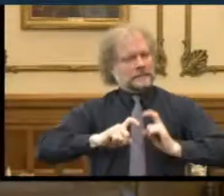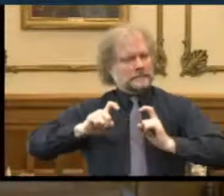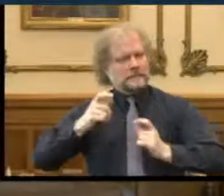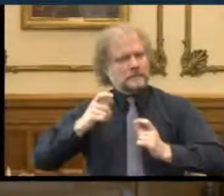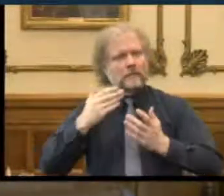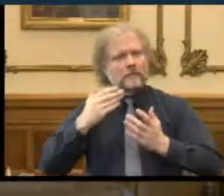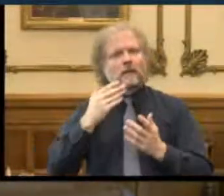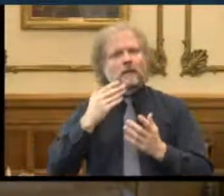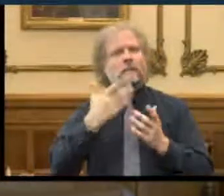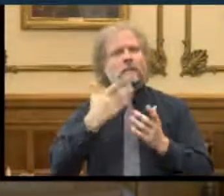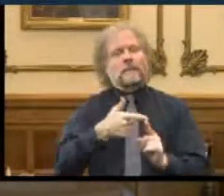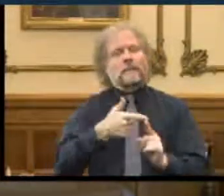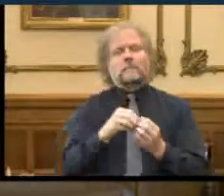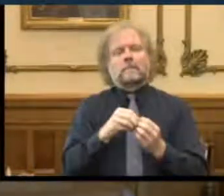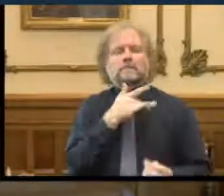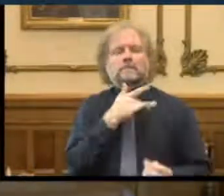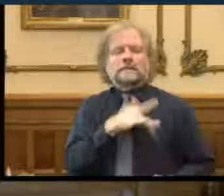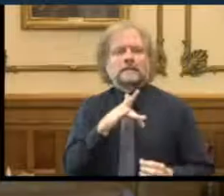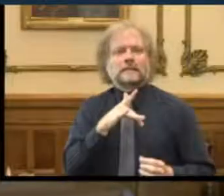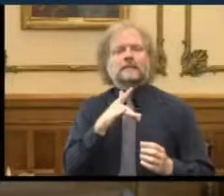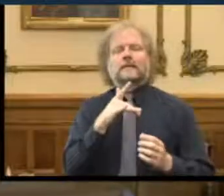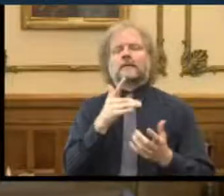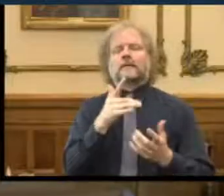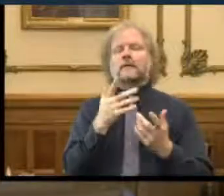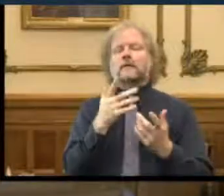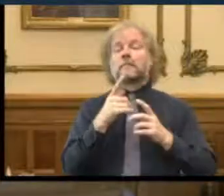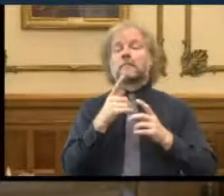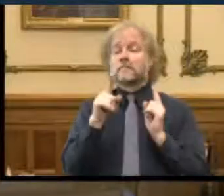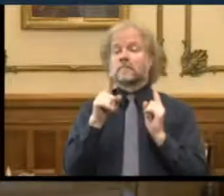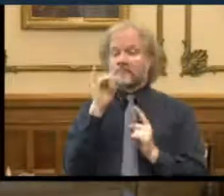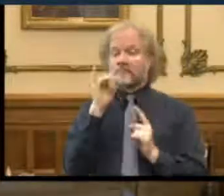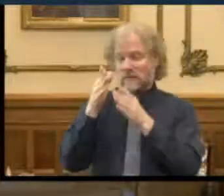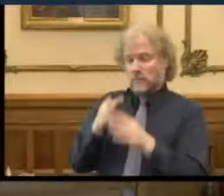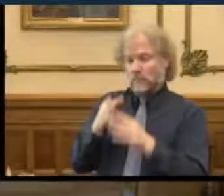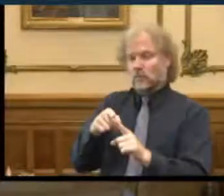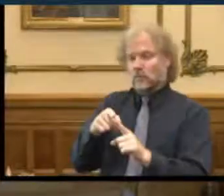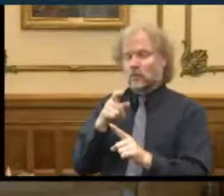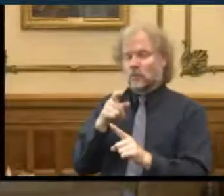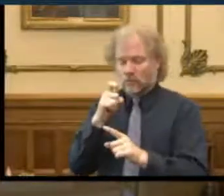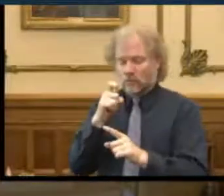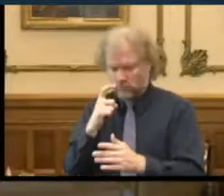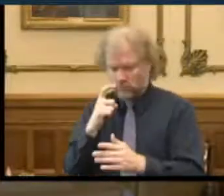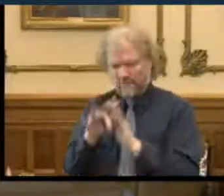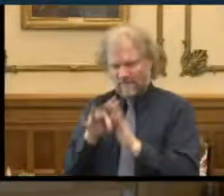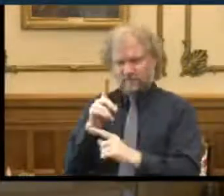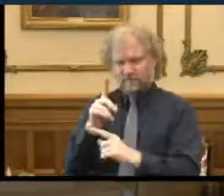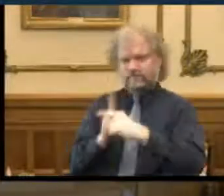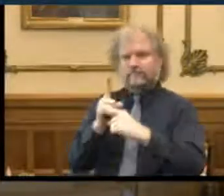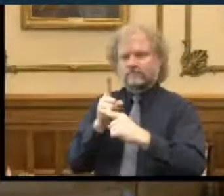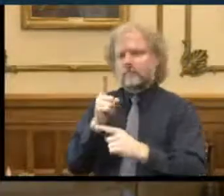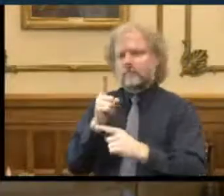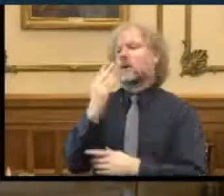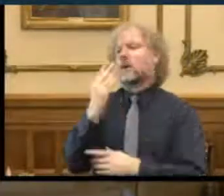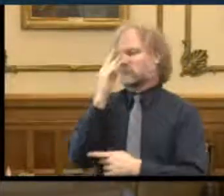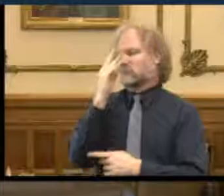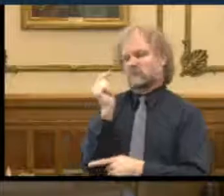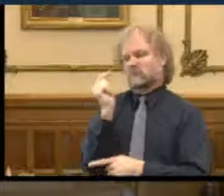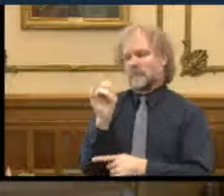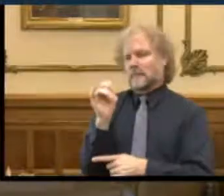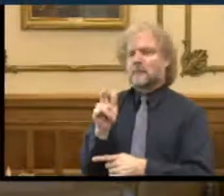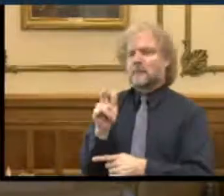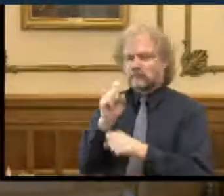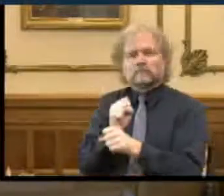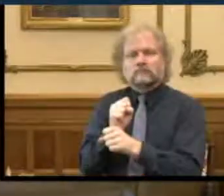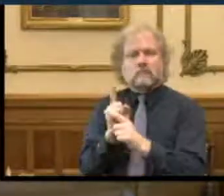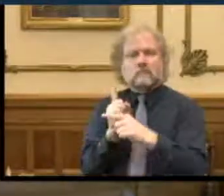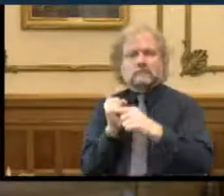be a little more sensitive and may be picking up on it. But if it's somebody who tests positive, we know immediately that that individual individual's positive.